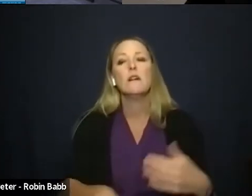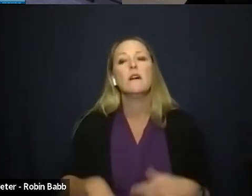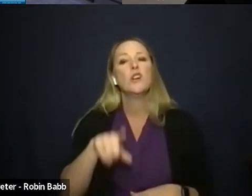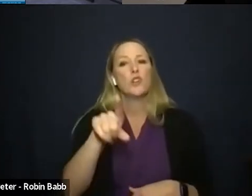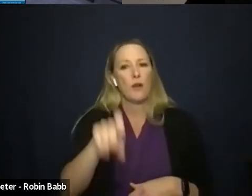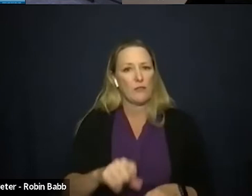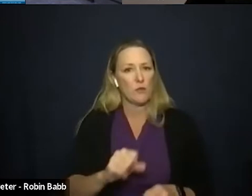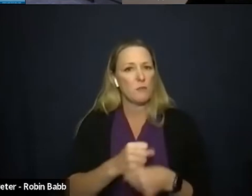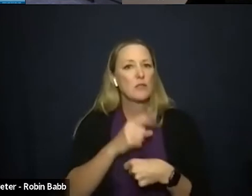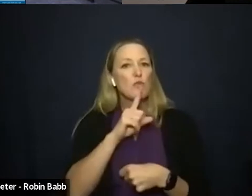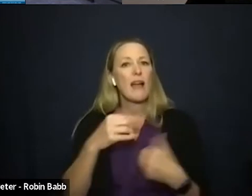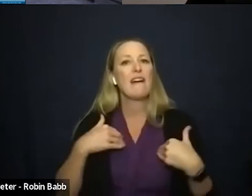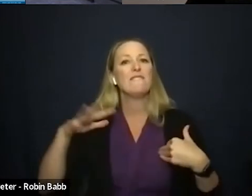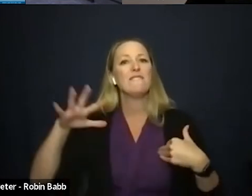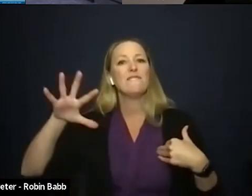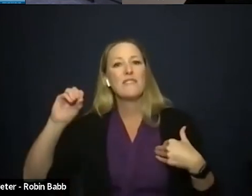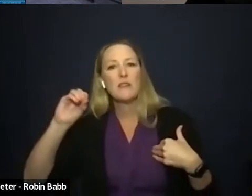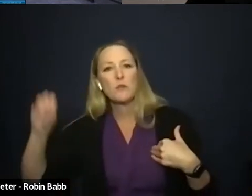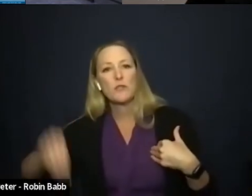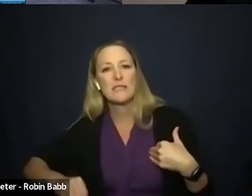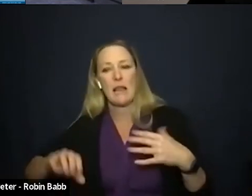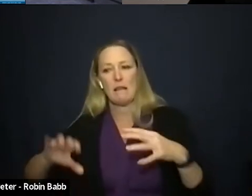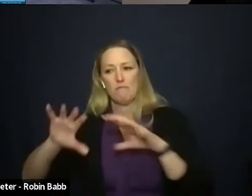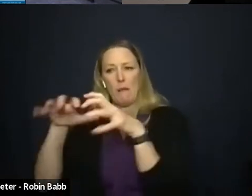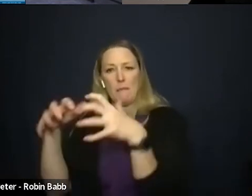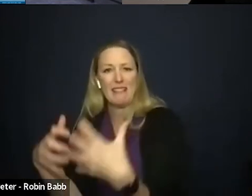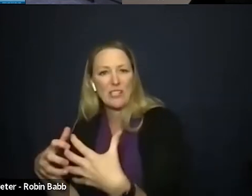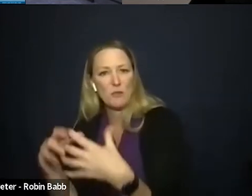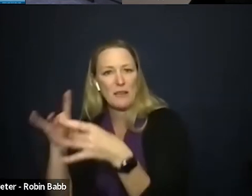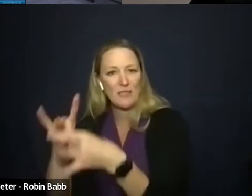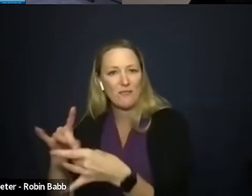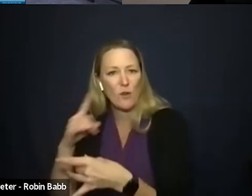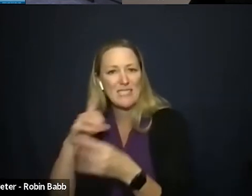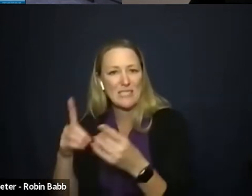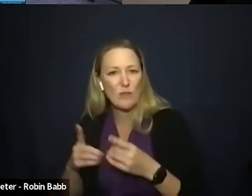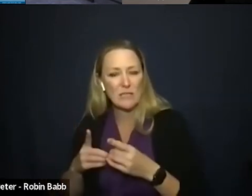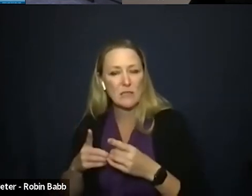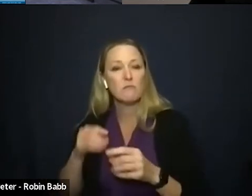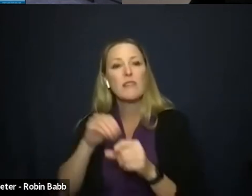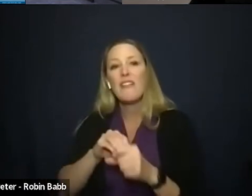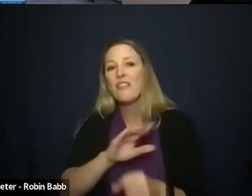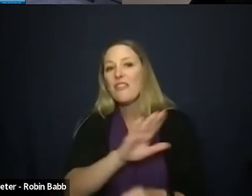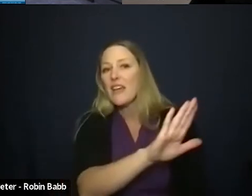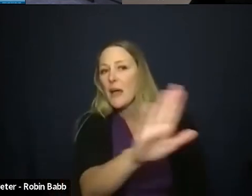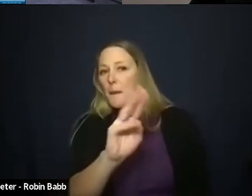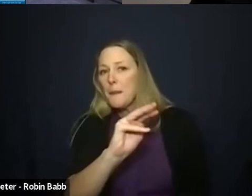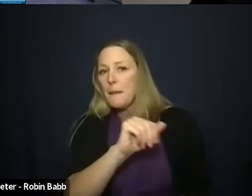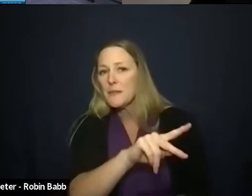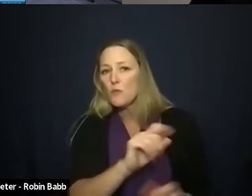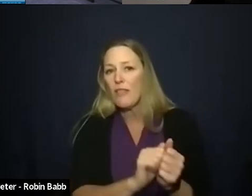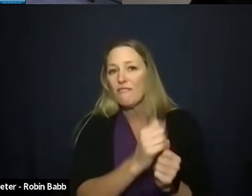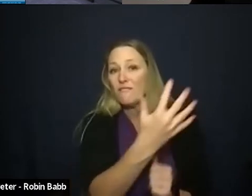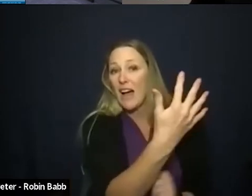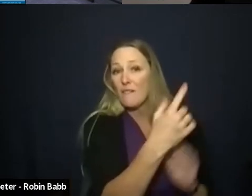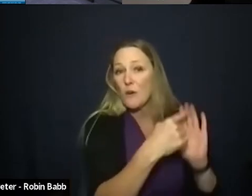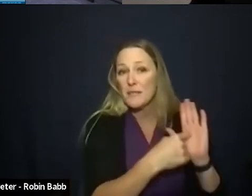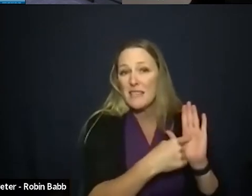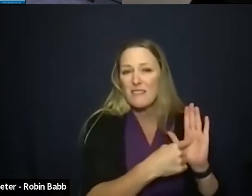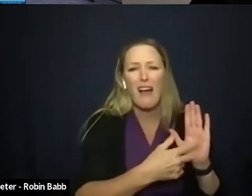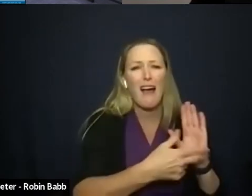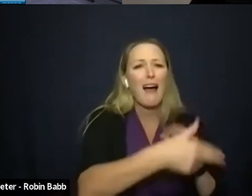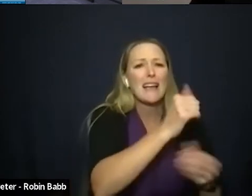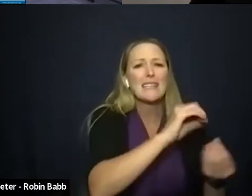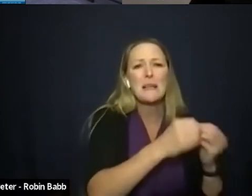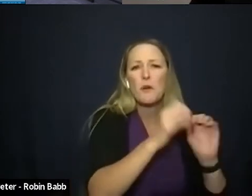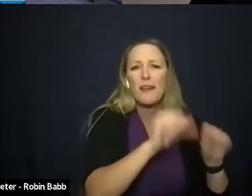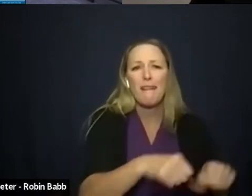50 population basis for a district in their maps with only five representatives highest number they could get